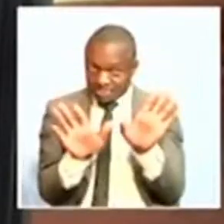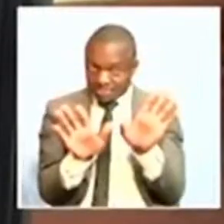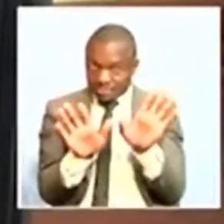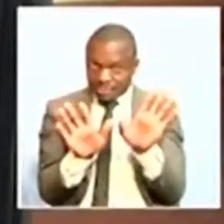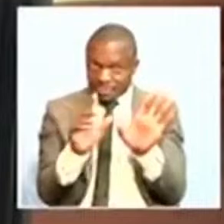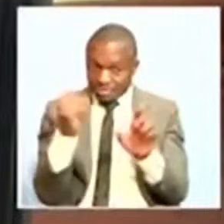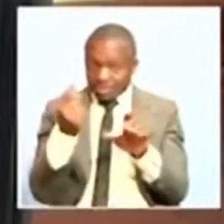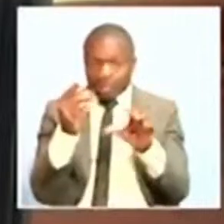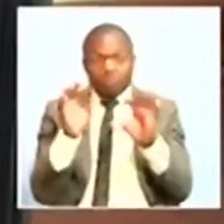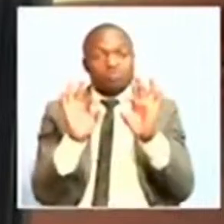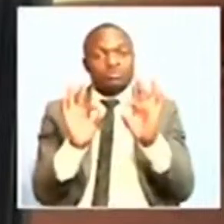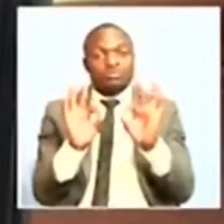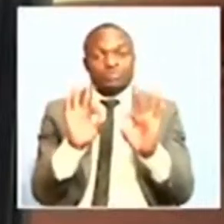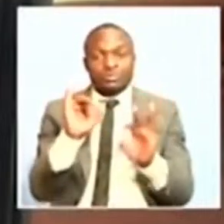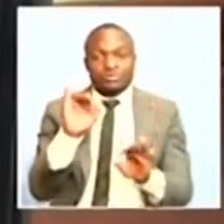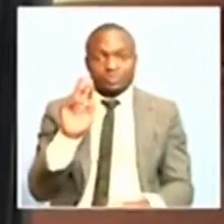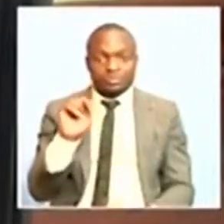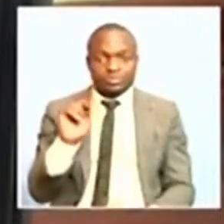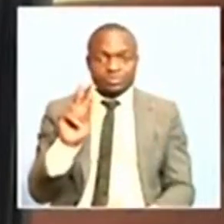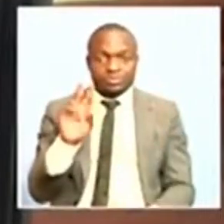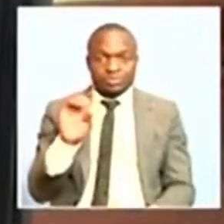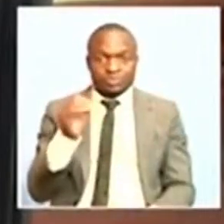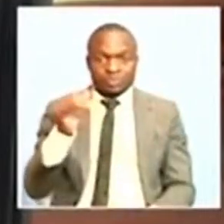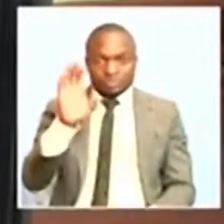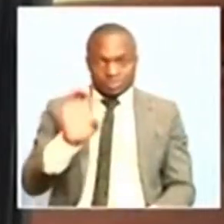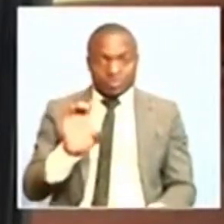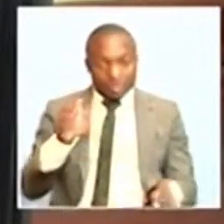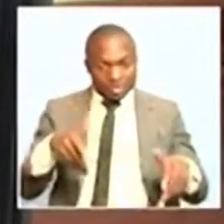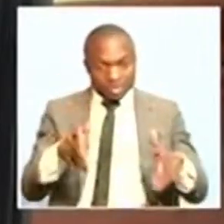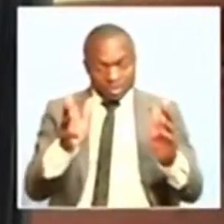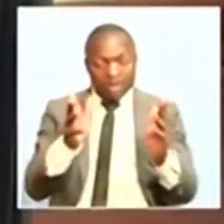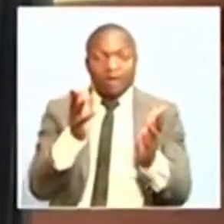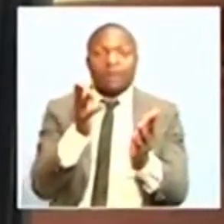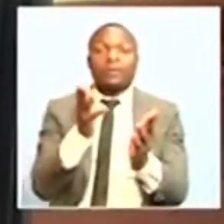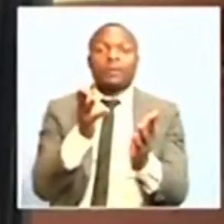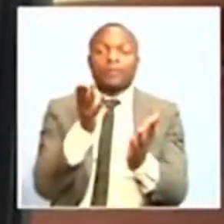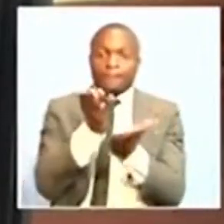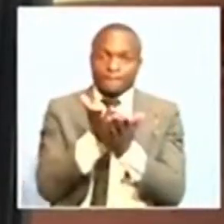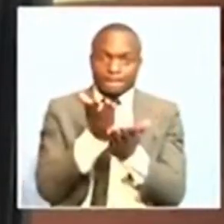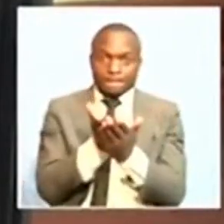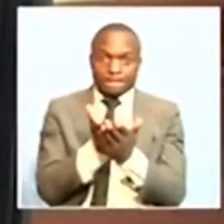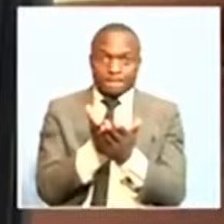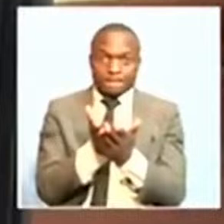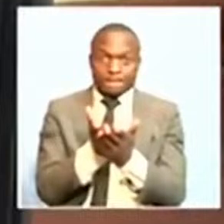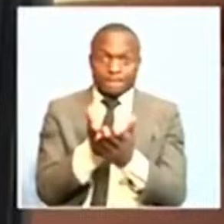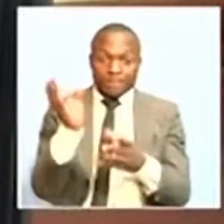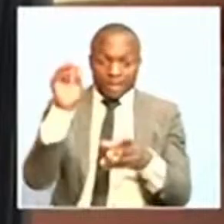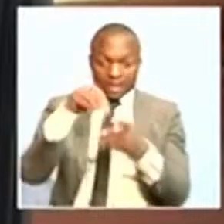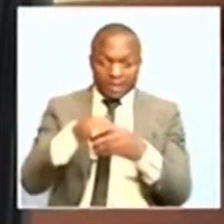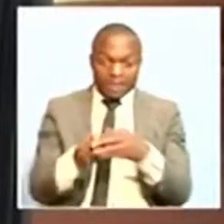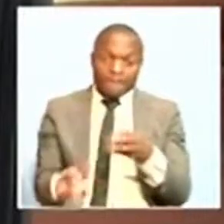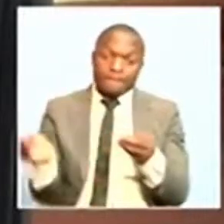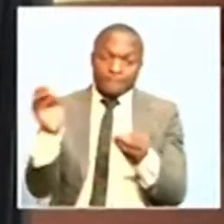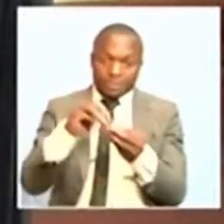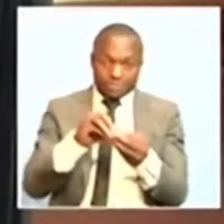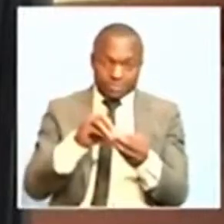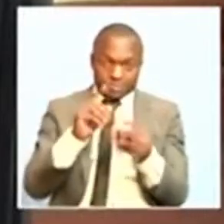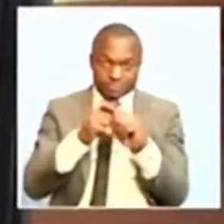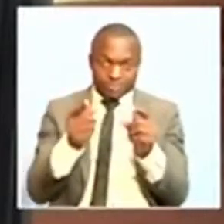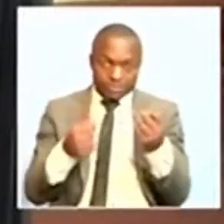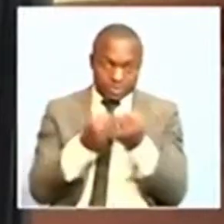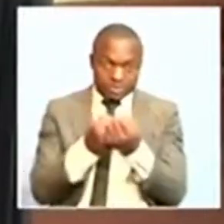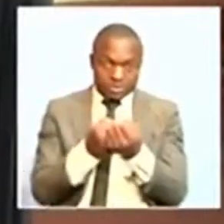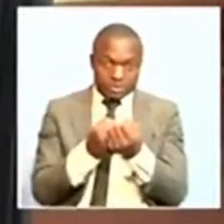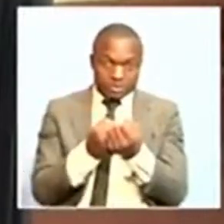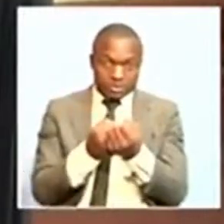only smart invoicing will be allowed to claim import, but it puts a caveat on import tax deduction supported by